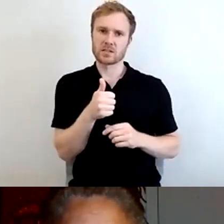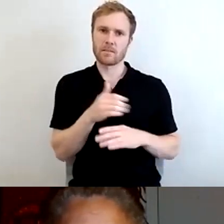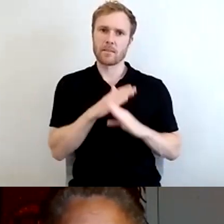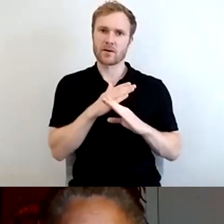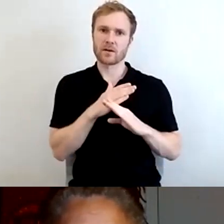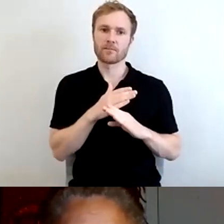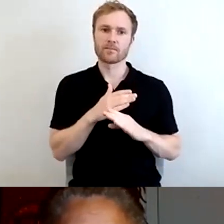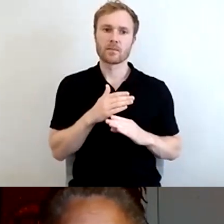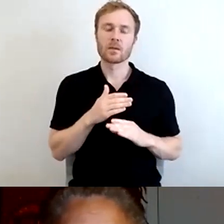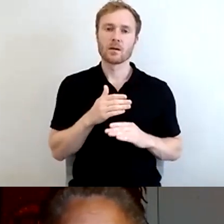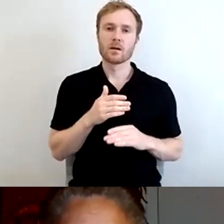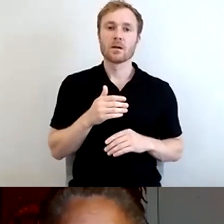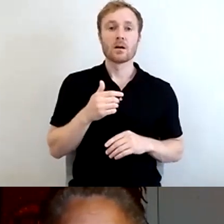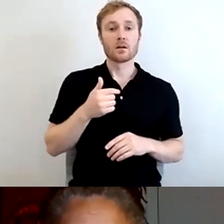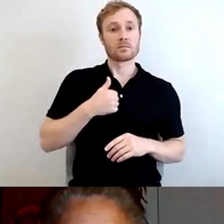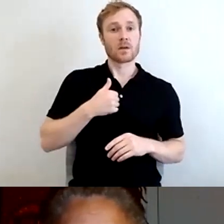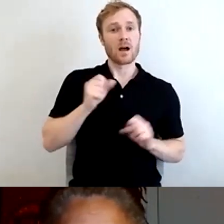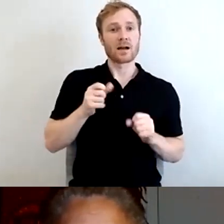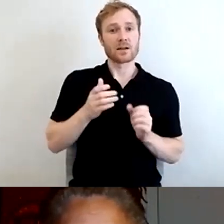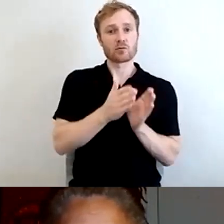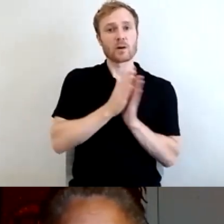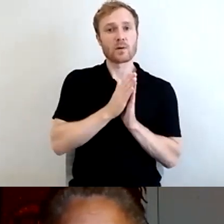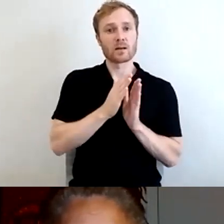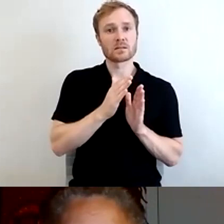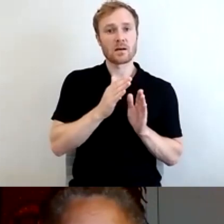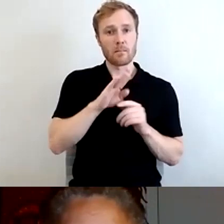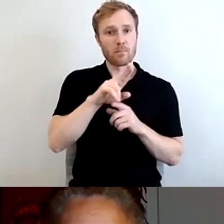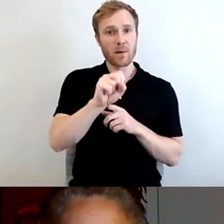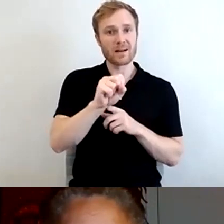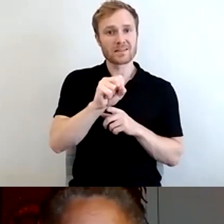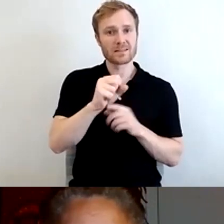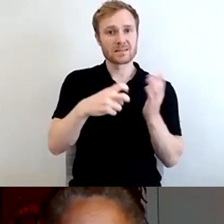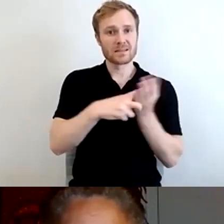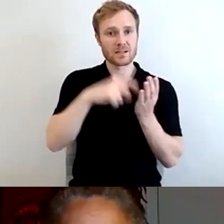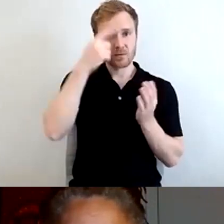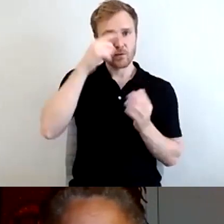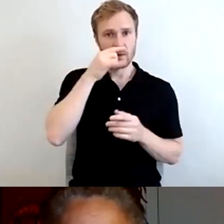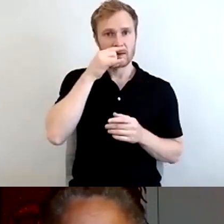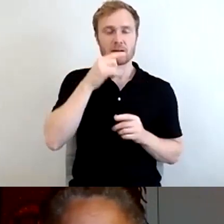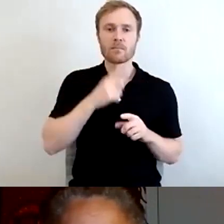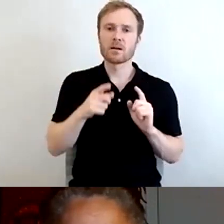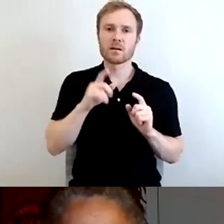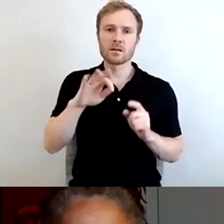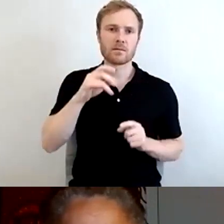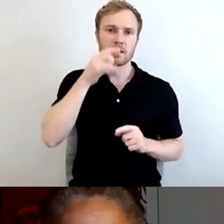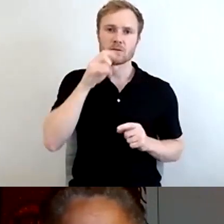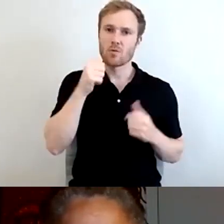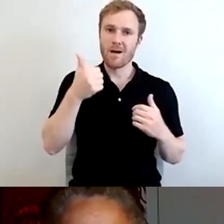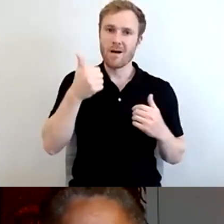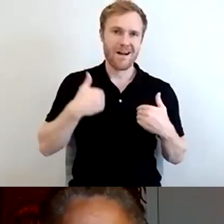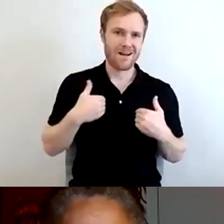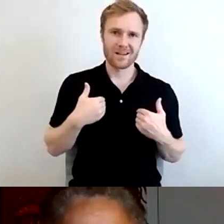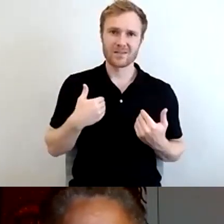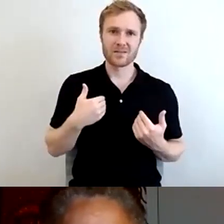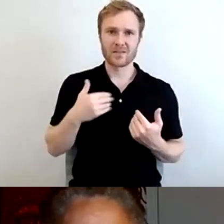support partner, I can put a request in for bus tickets for kids. But if kids don't have that resource and don't have those type of workers, then